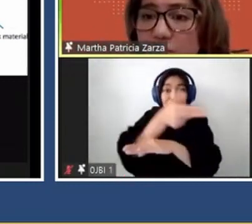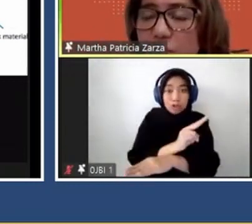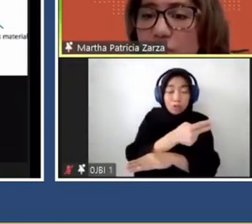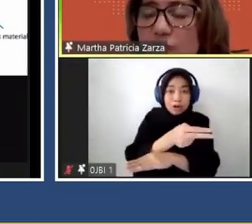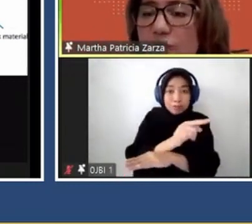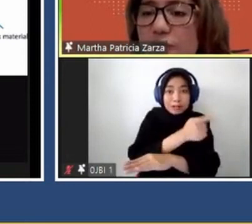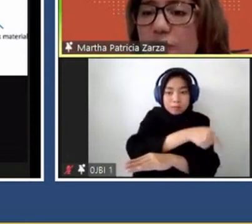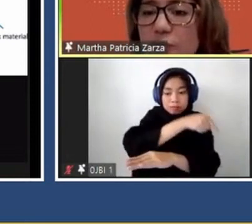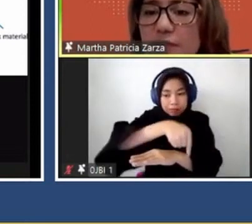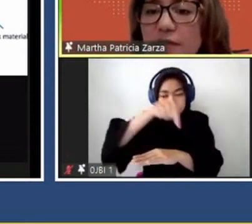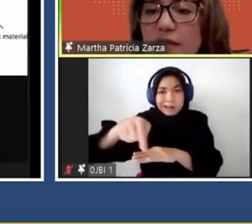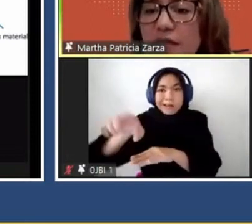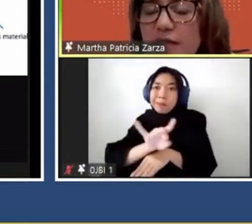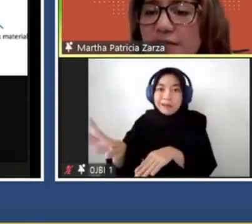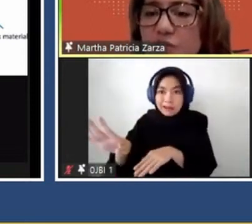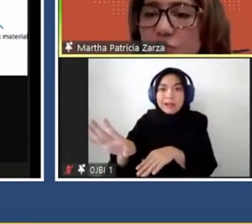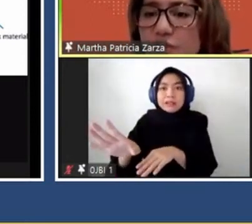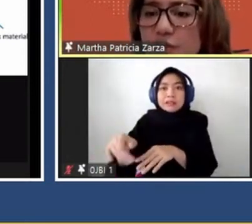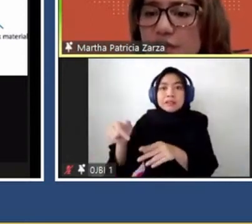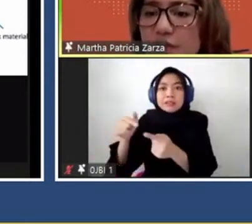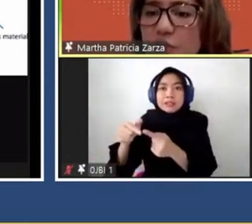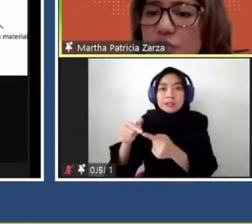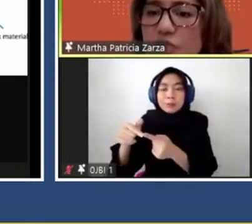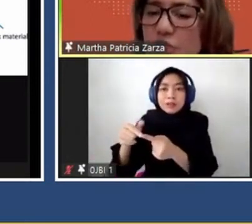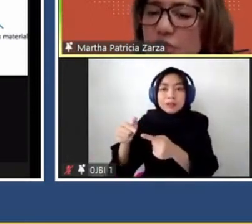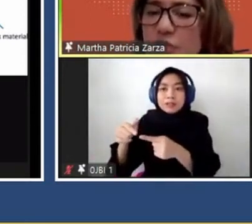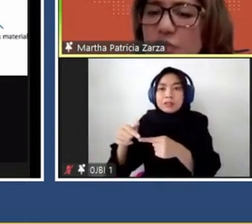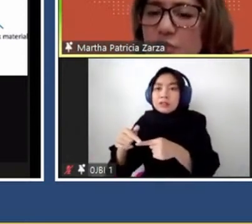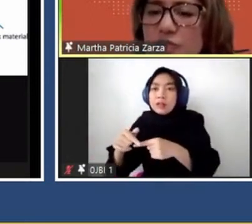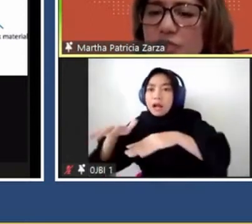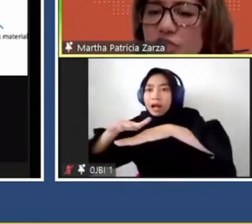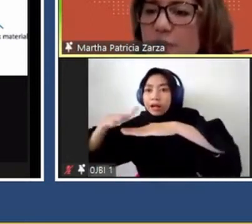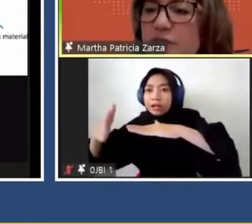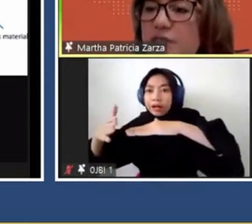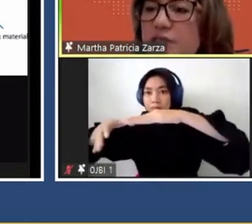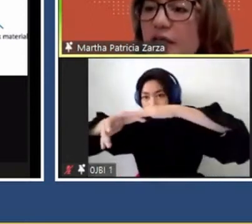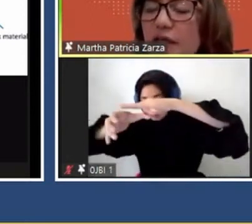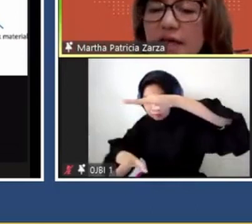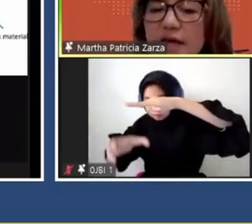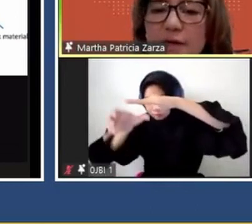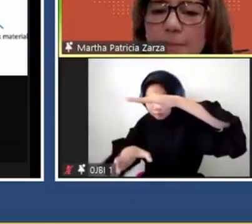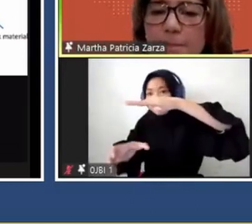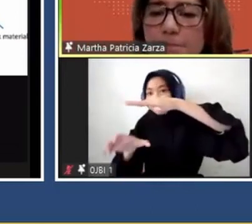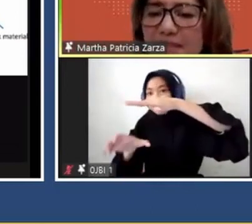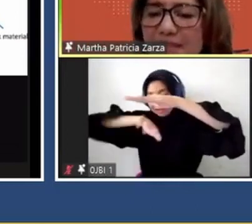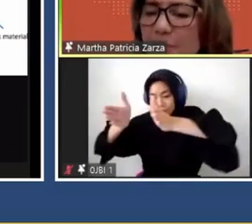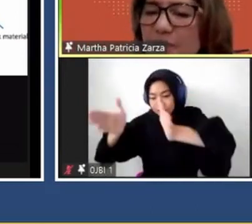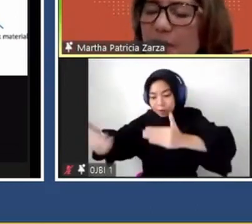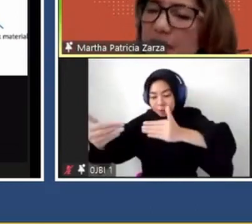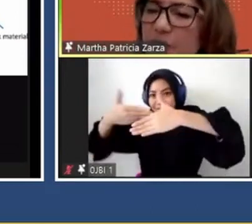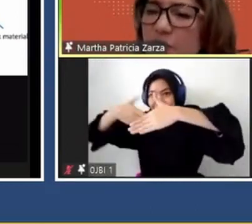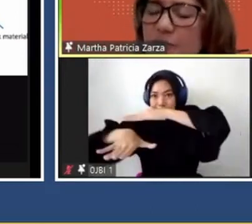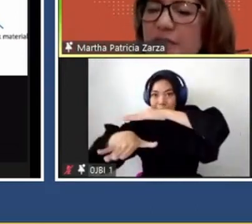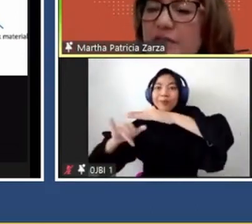commons for cooking. It has 2 insulated combustion chambers.